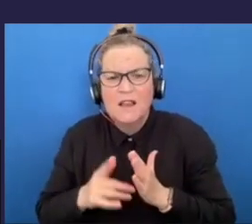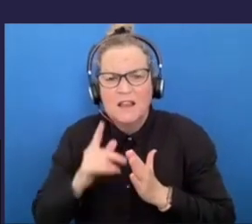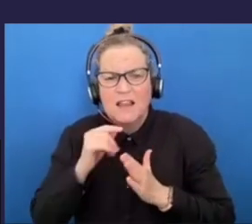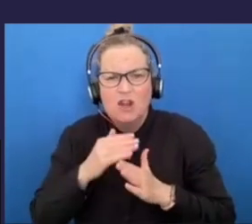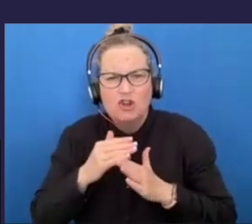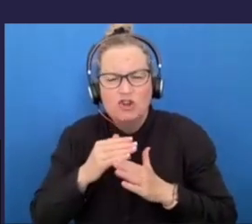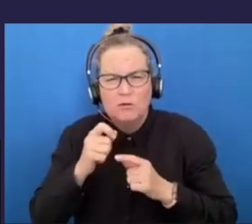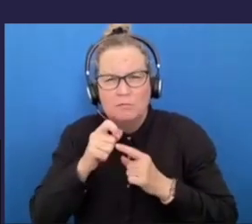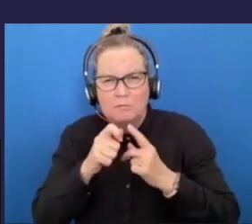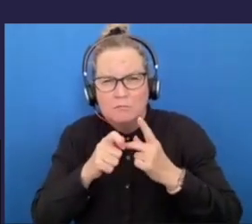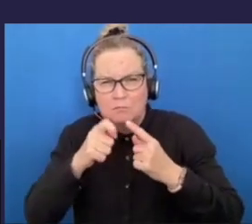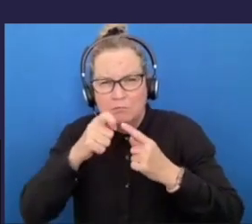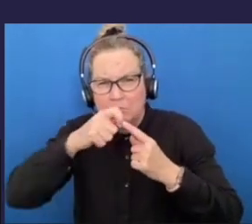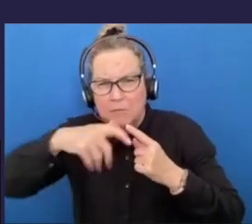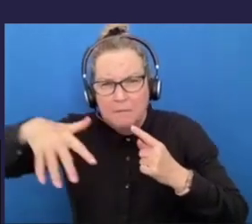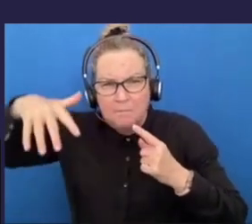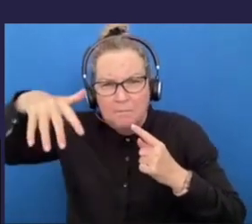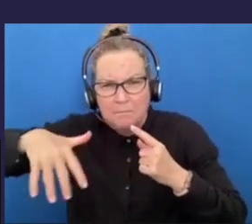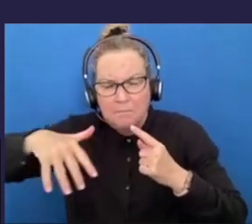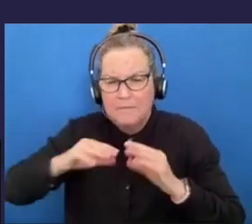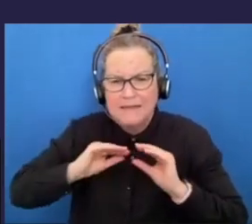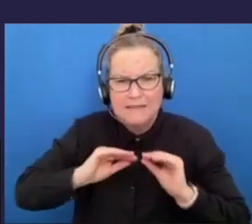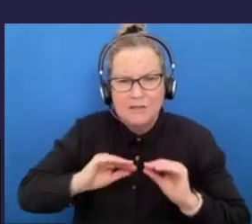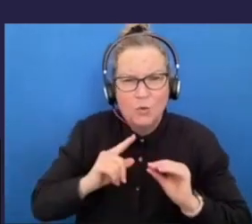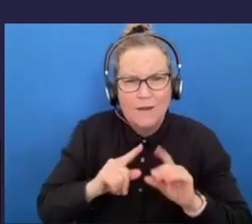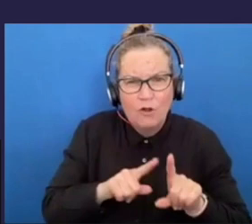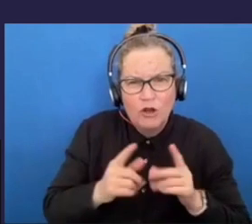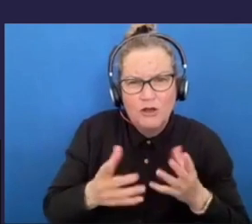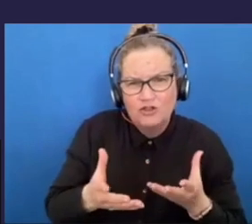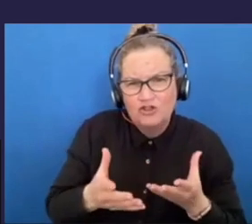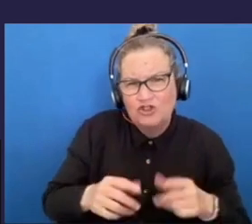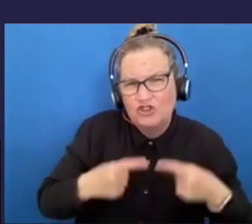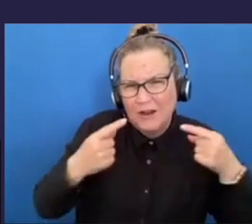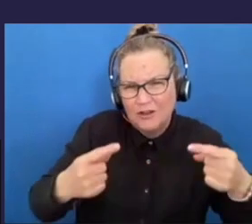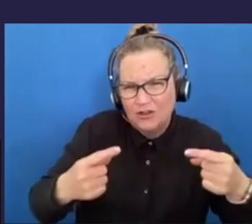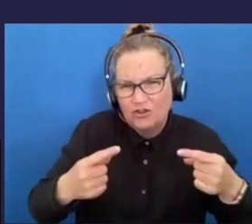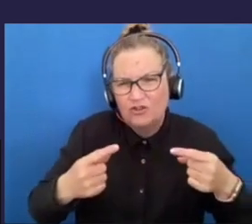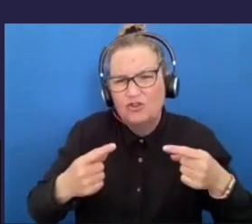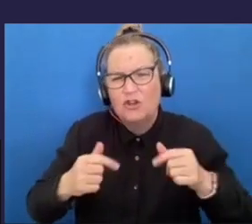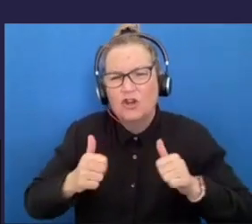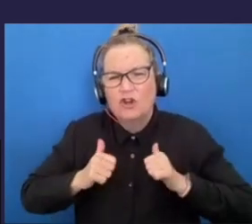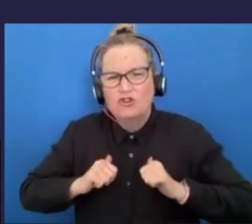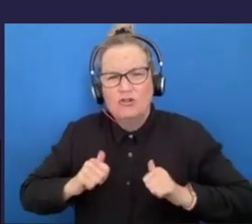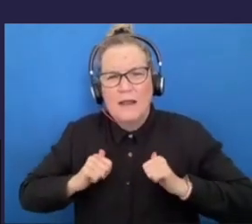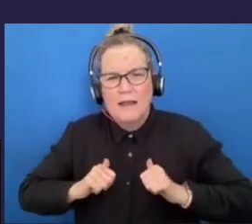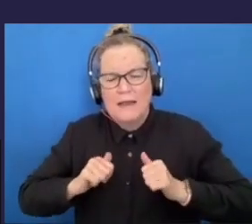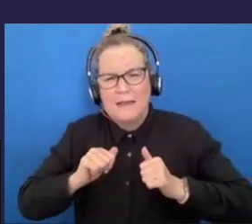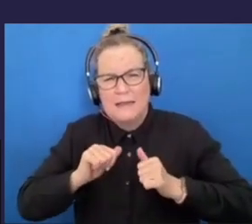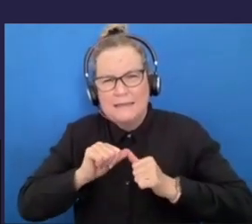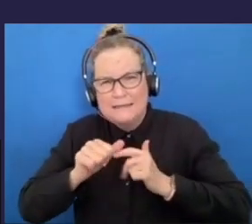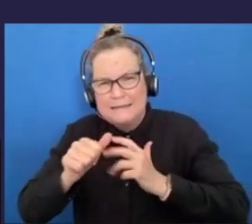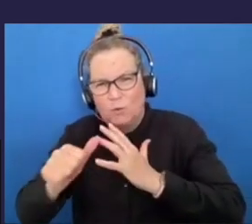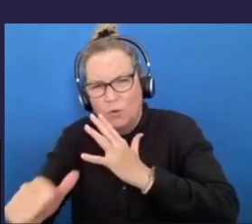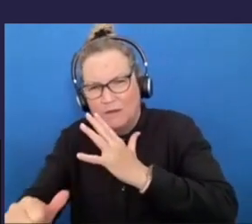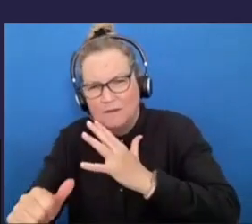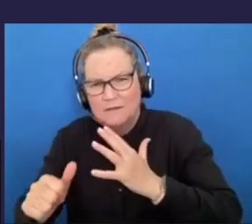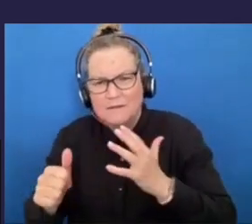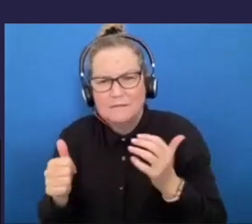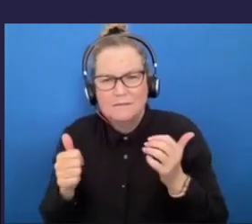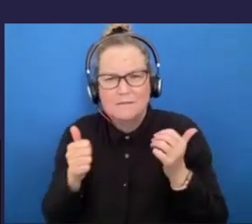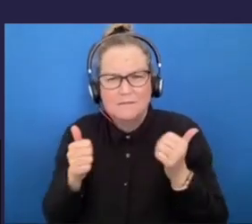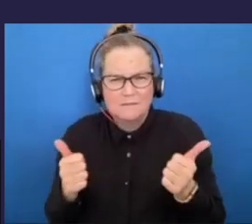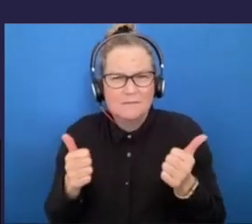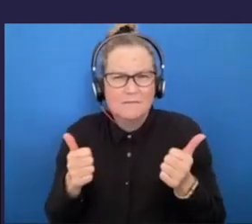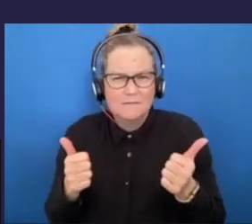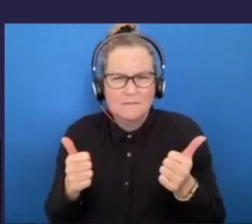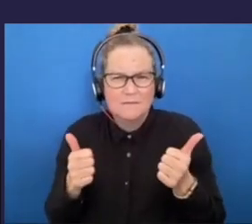with learning challenges, and adding things to a training sequence so that people can build up skills. This is great, but we used to do